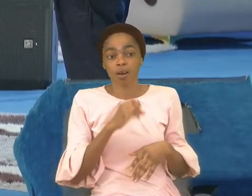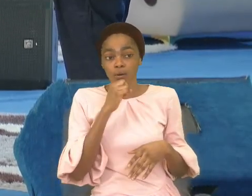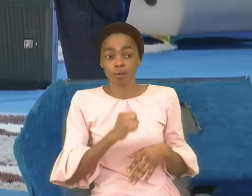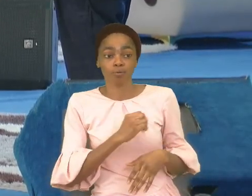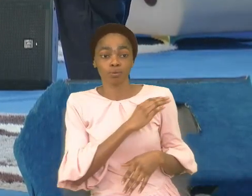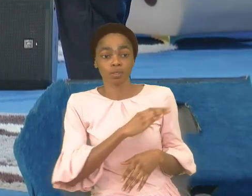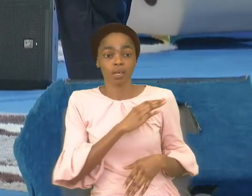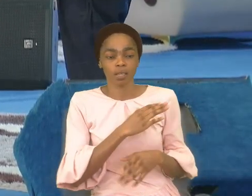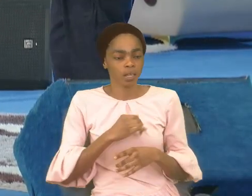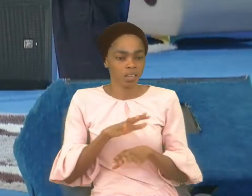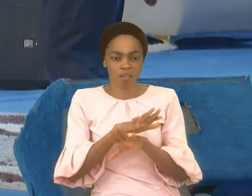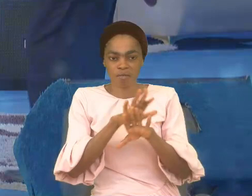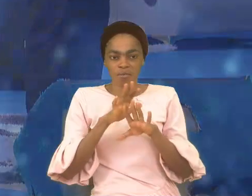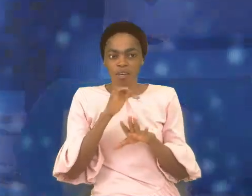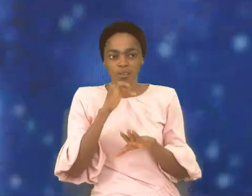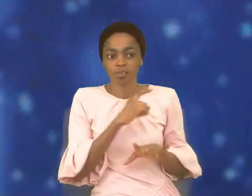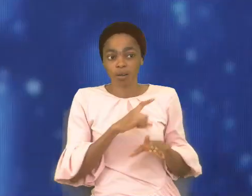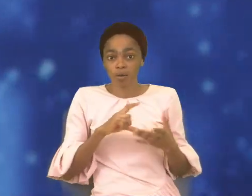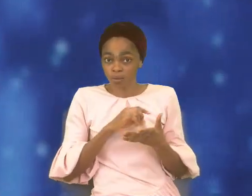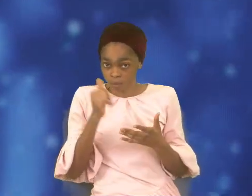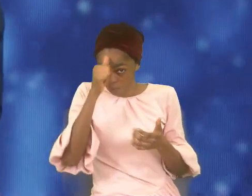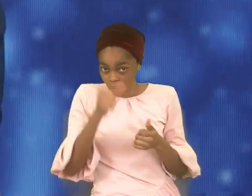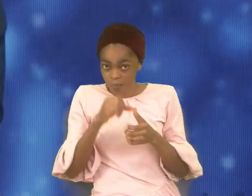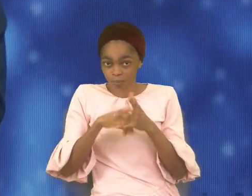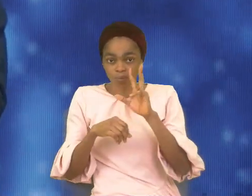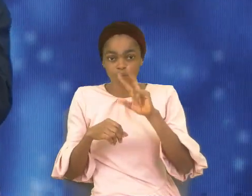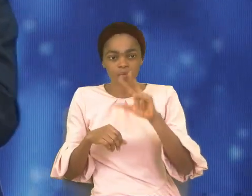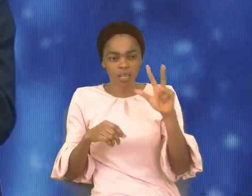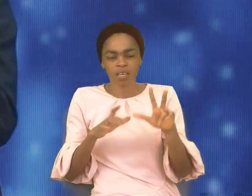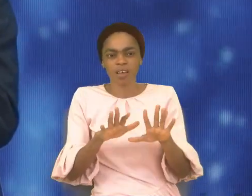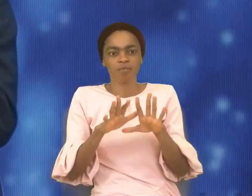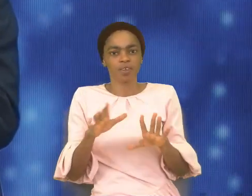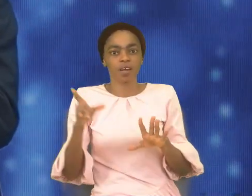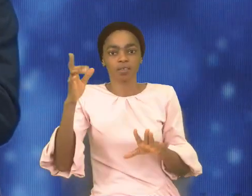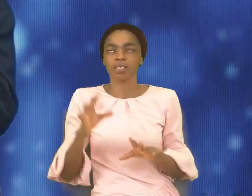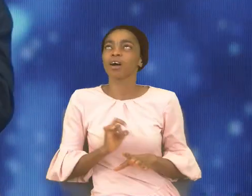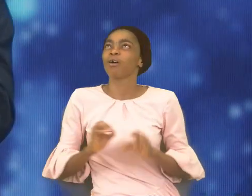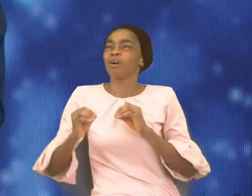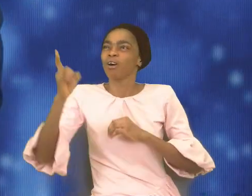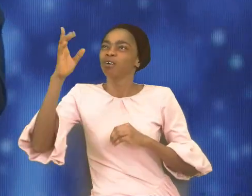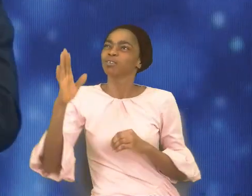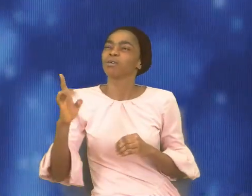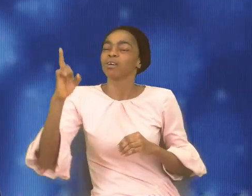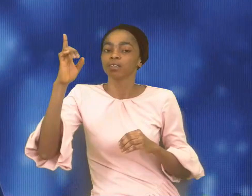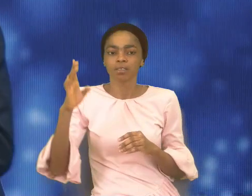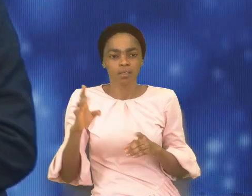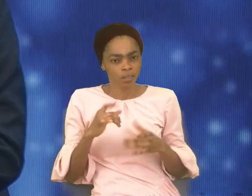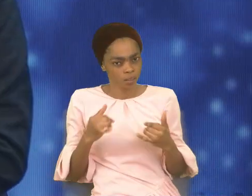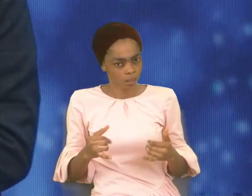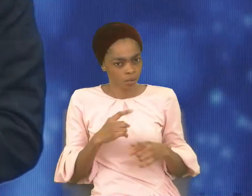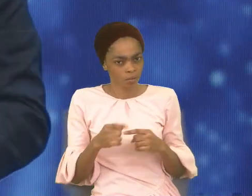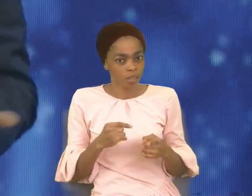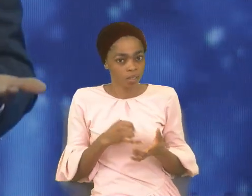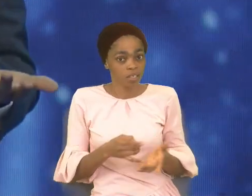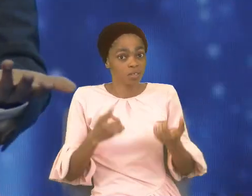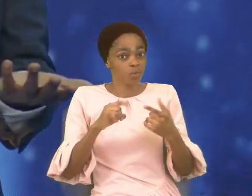God, oh God, oh God. And then when it comes to the practical, where the rubber meets the